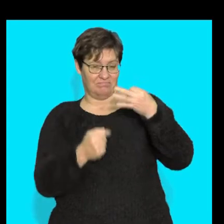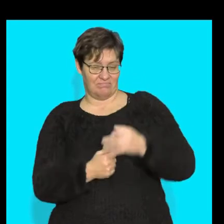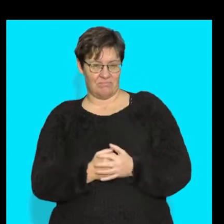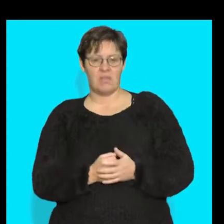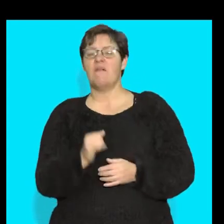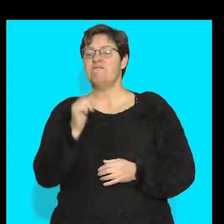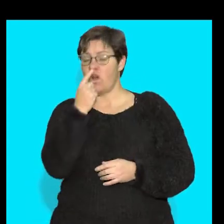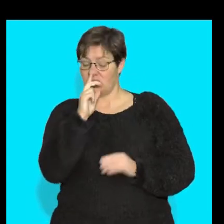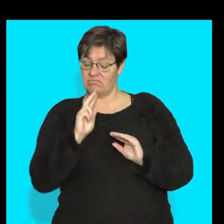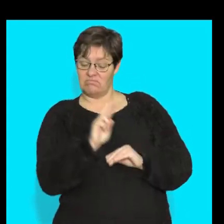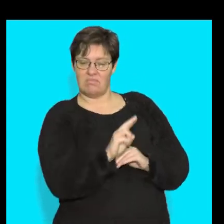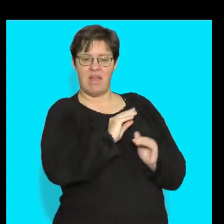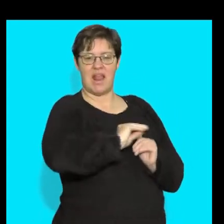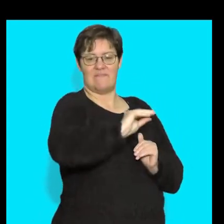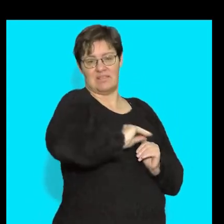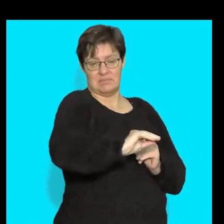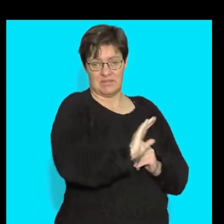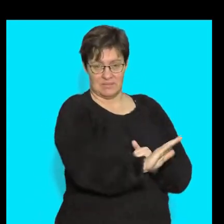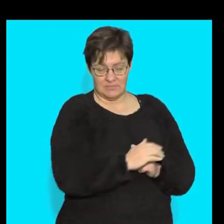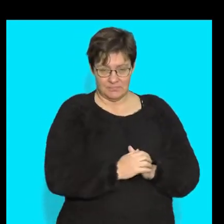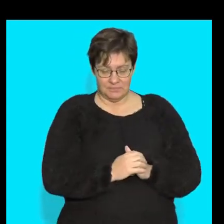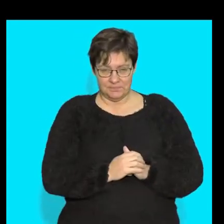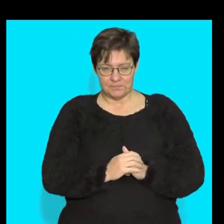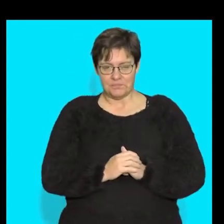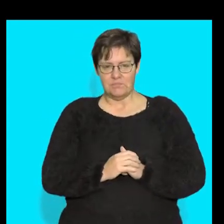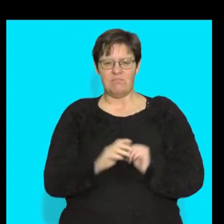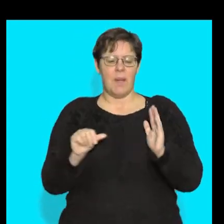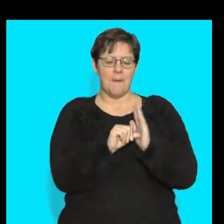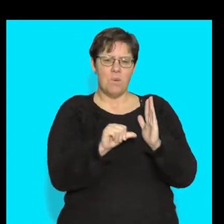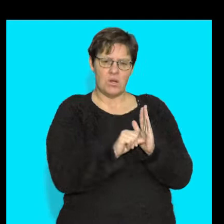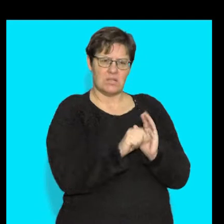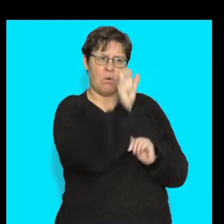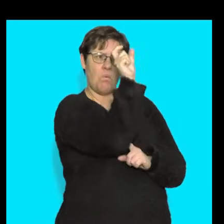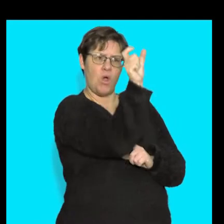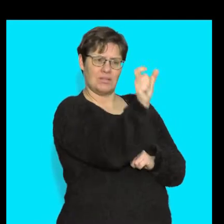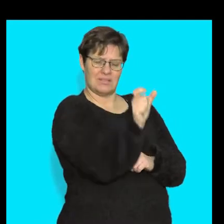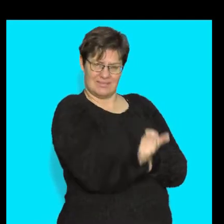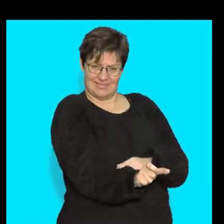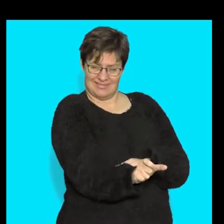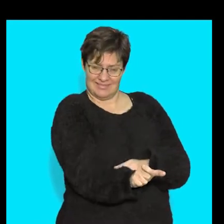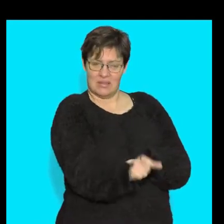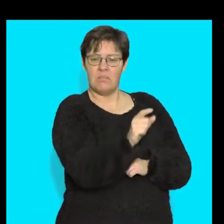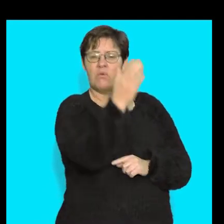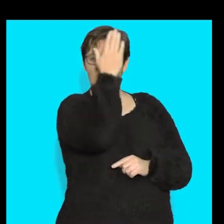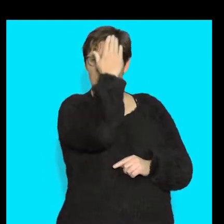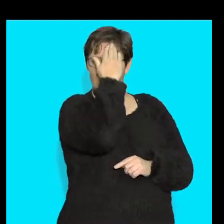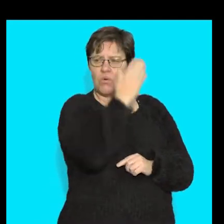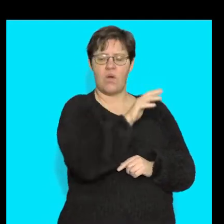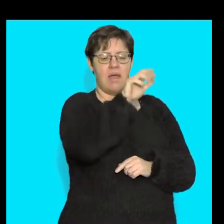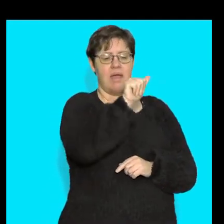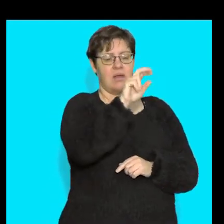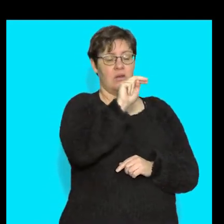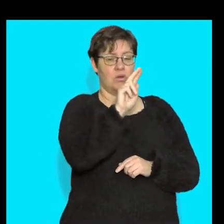at investment options. Now, the keywords under investment will be, you need to know what is an